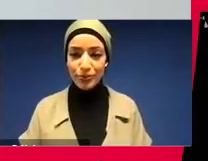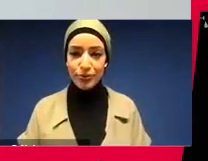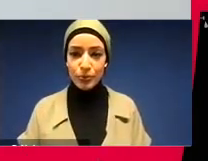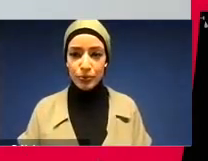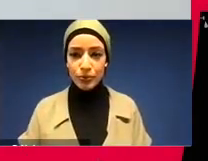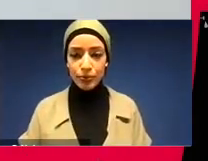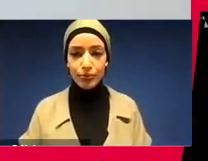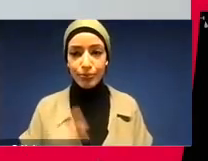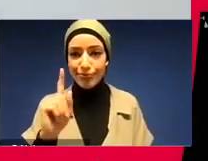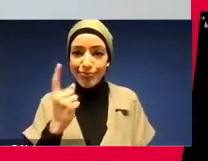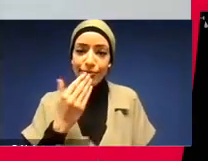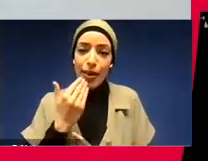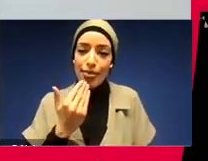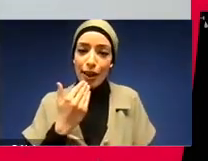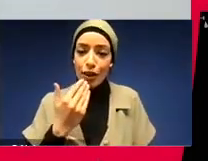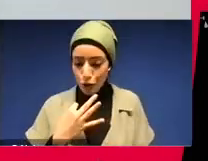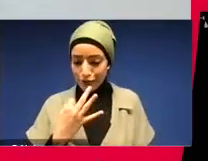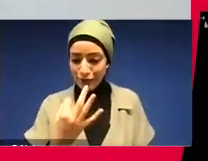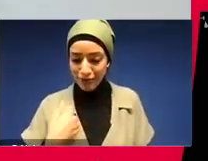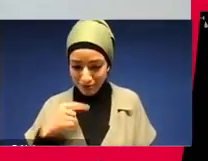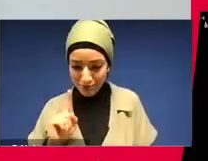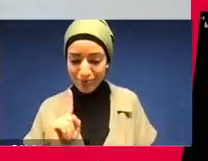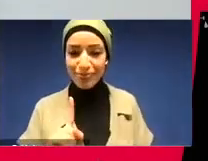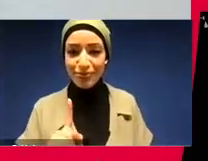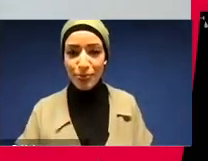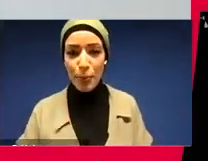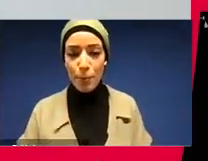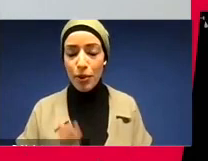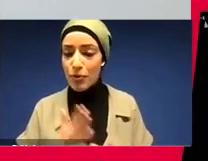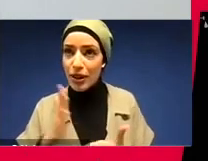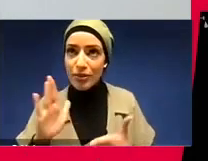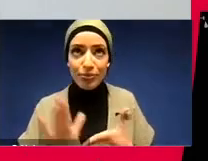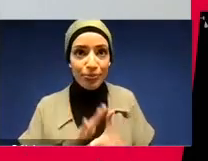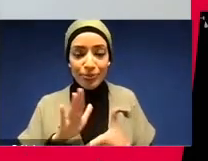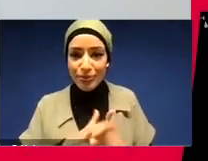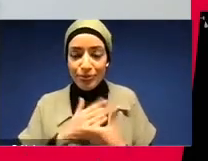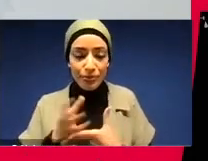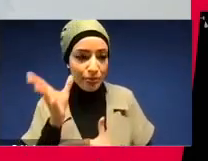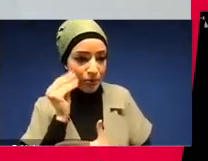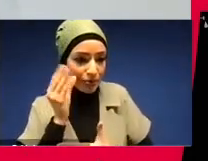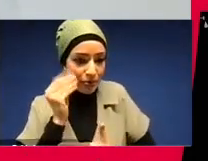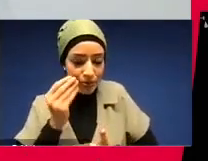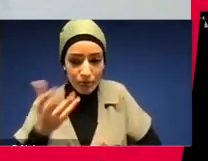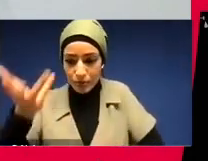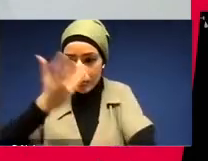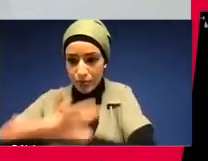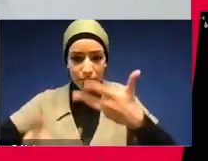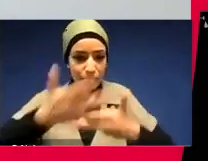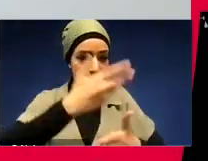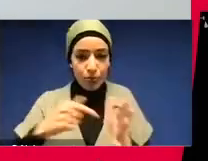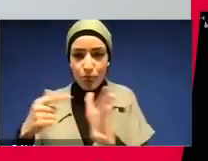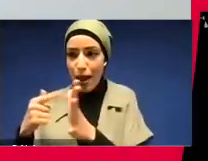First of all, thank you for having me here. And it's really been a pleasure to hear the stories from Adam and